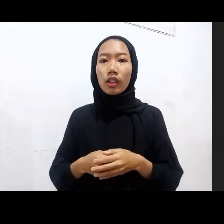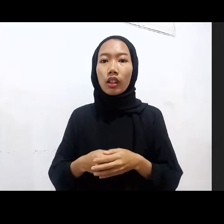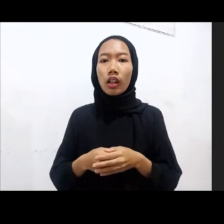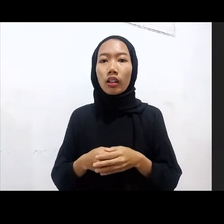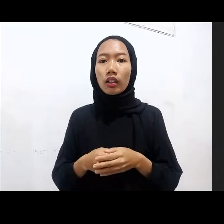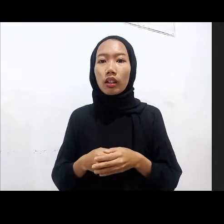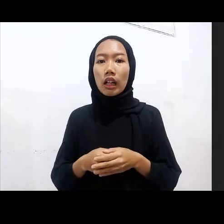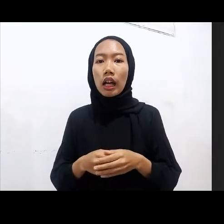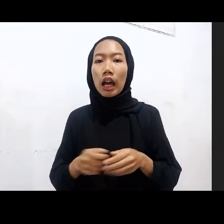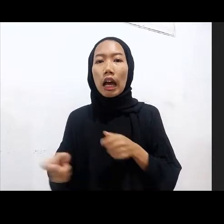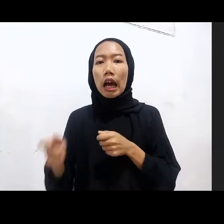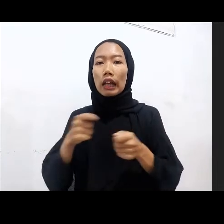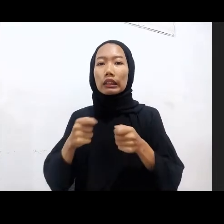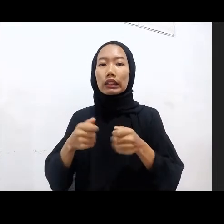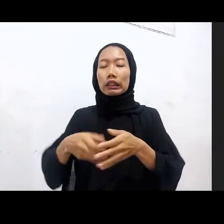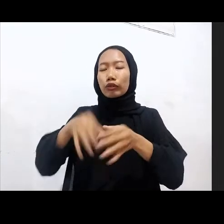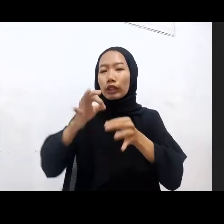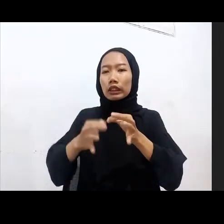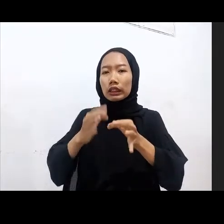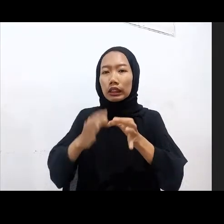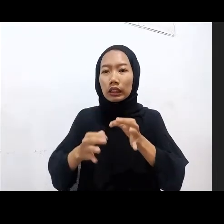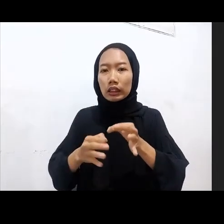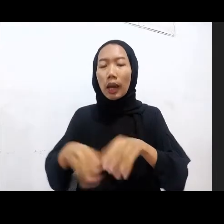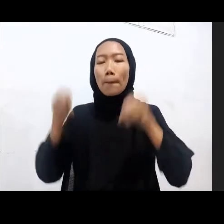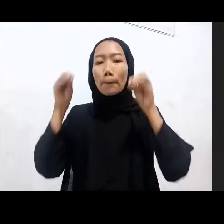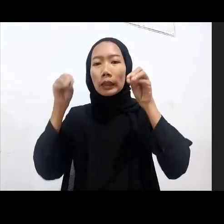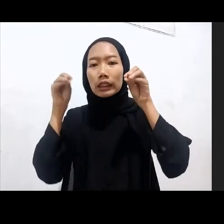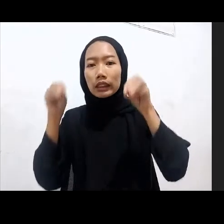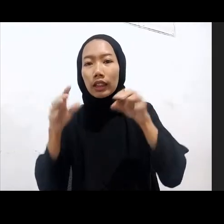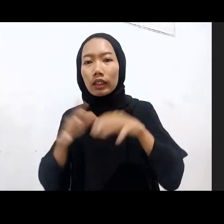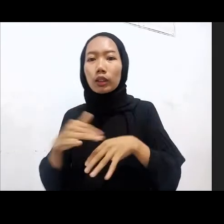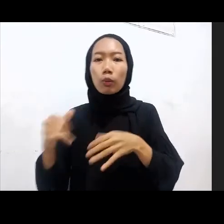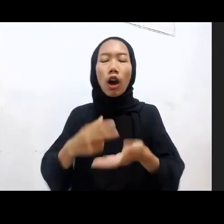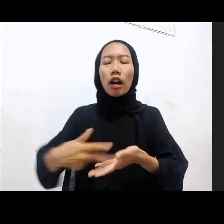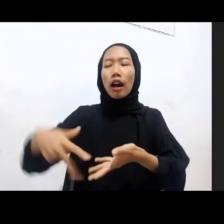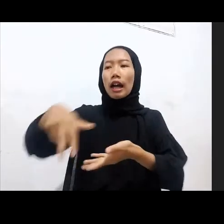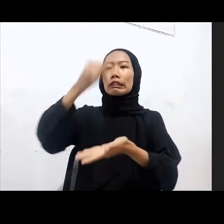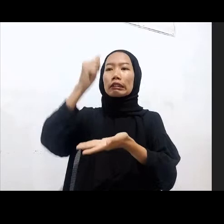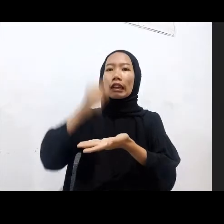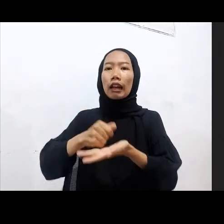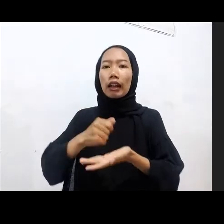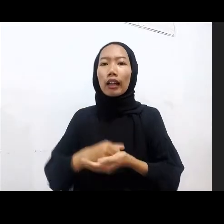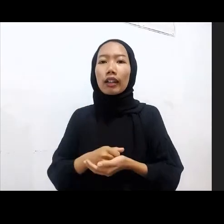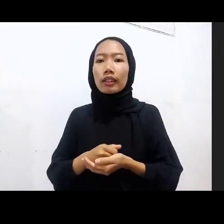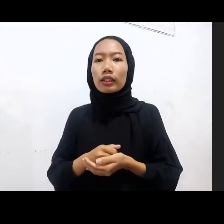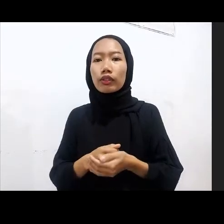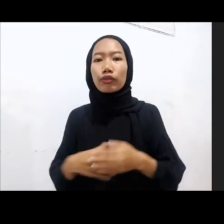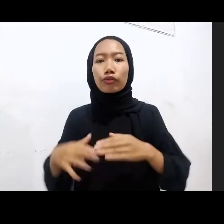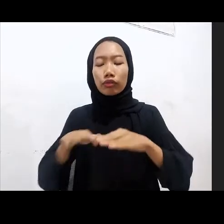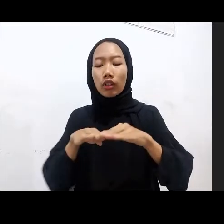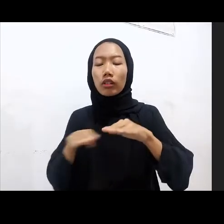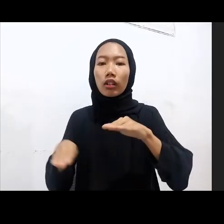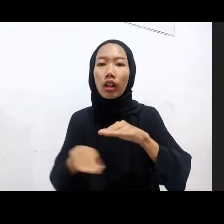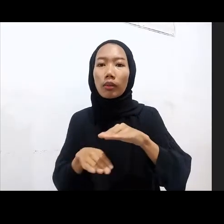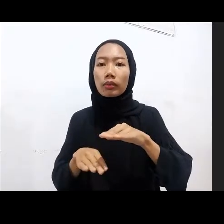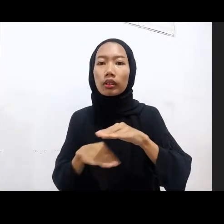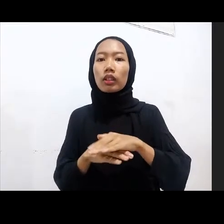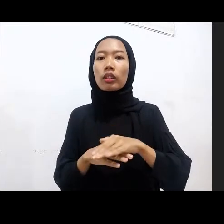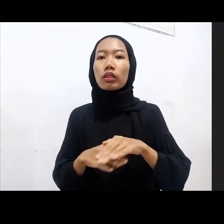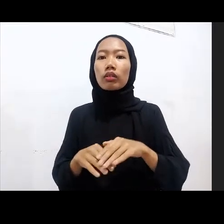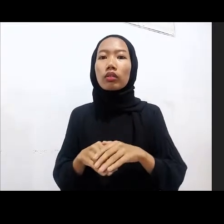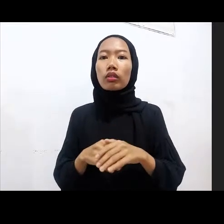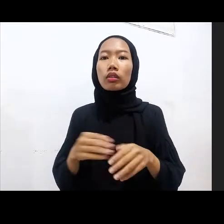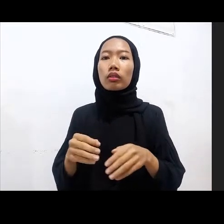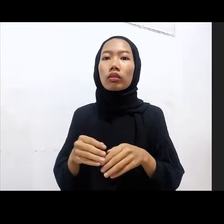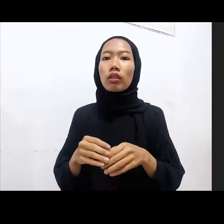justice. And that second tier is done in partnership with the National Disability Strategy, which